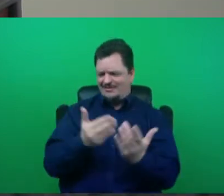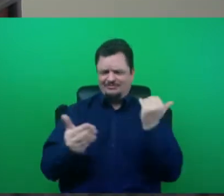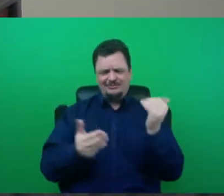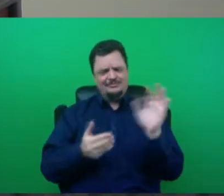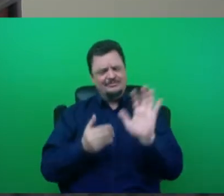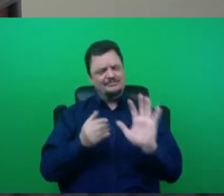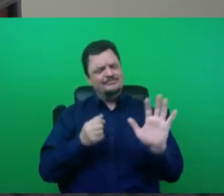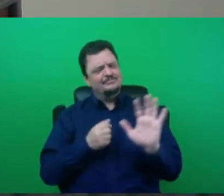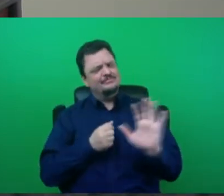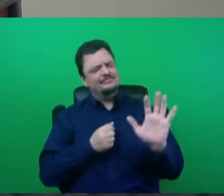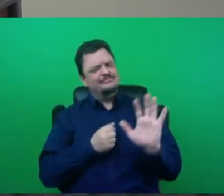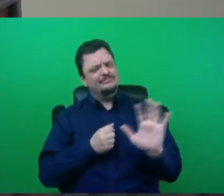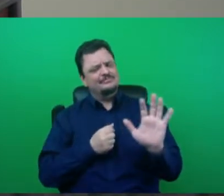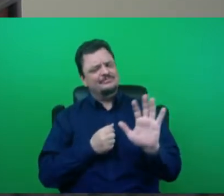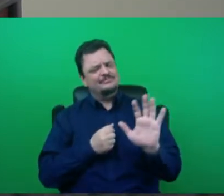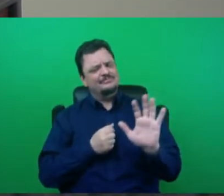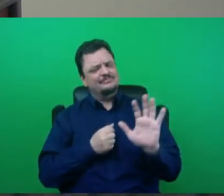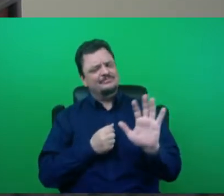term and